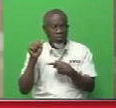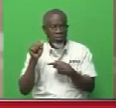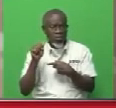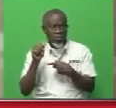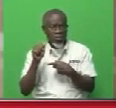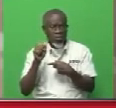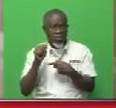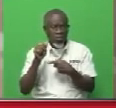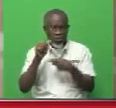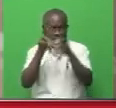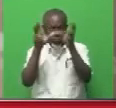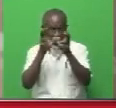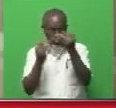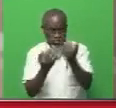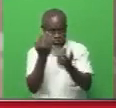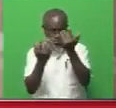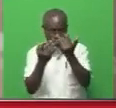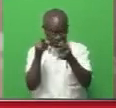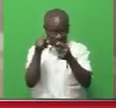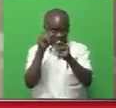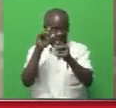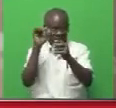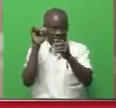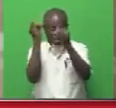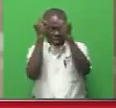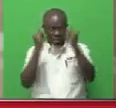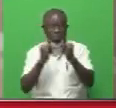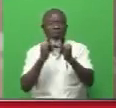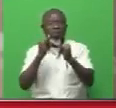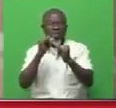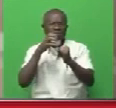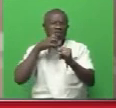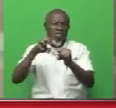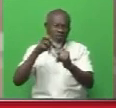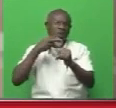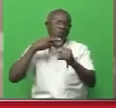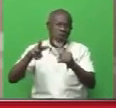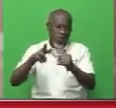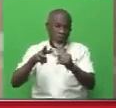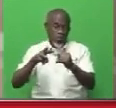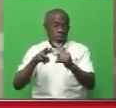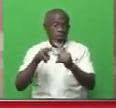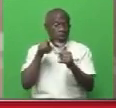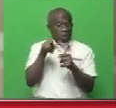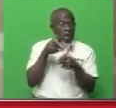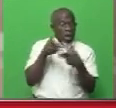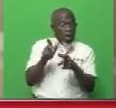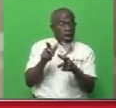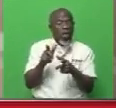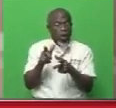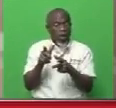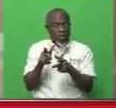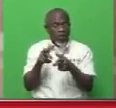and wickedness, and someone who, in the story of the Ramayana, he allowed his ego to get the better of him to inflict